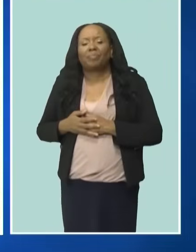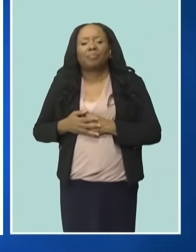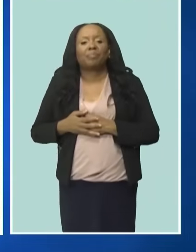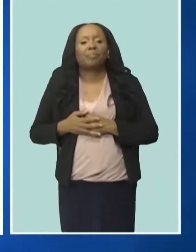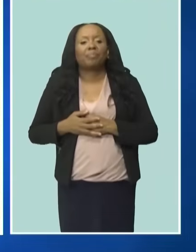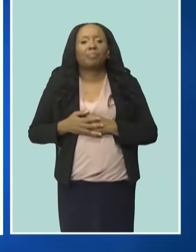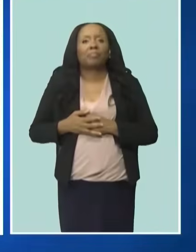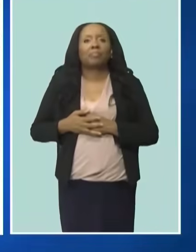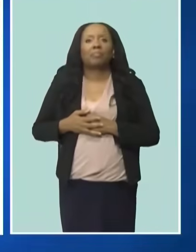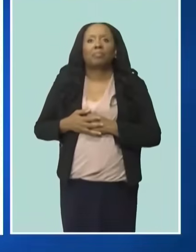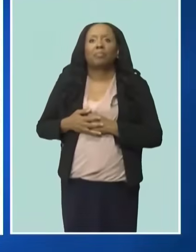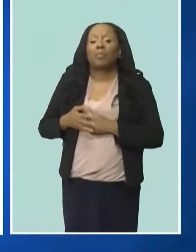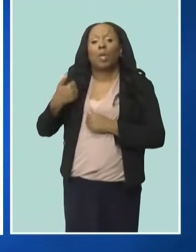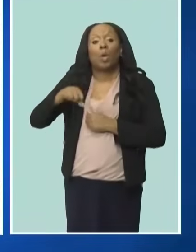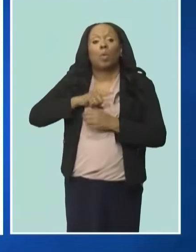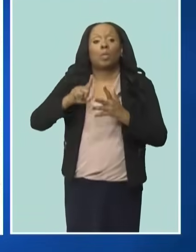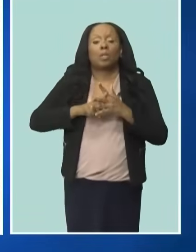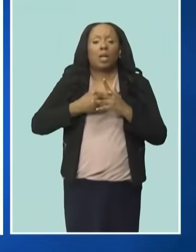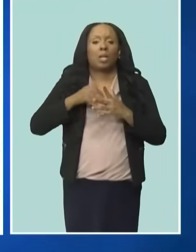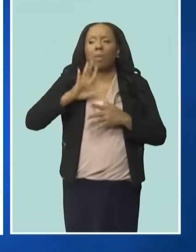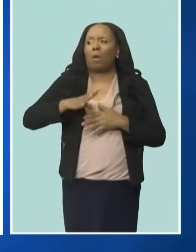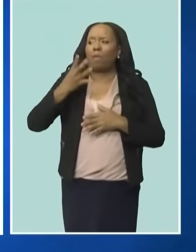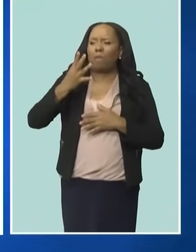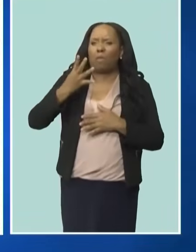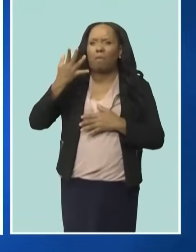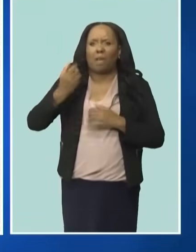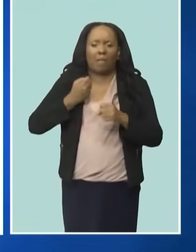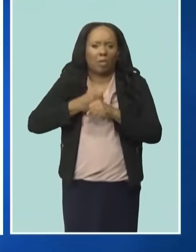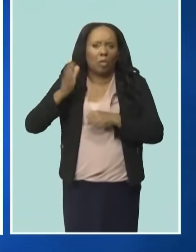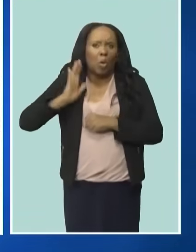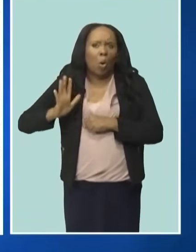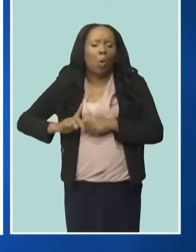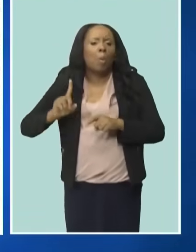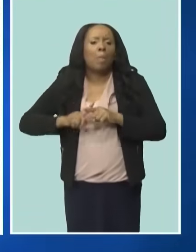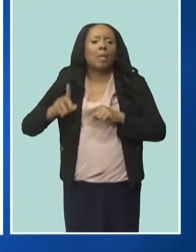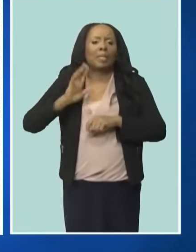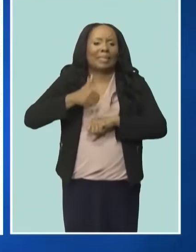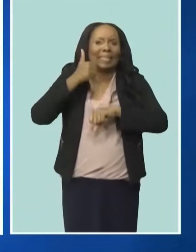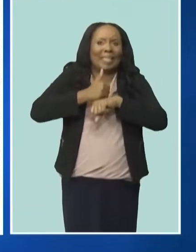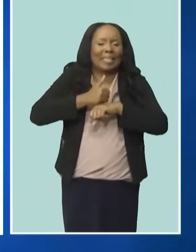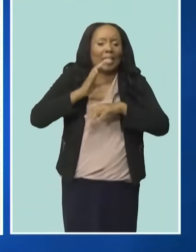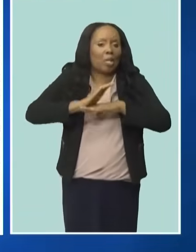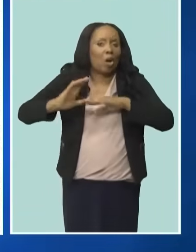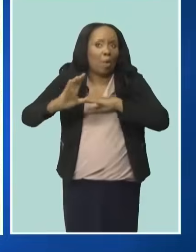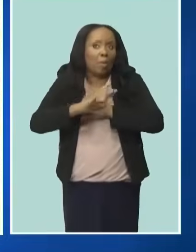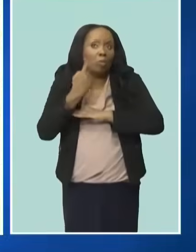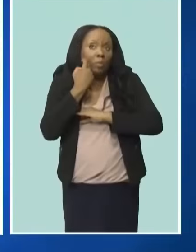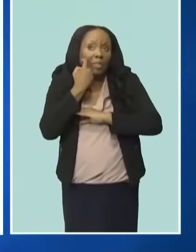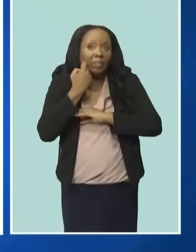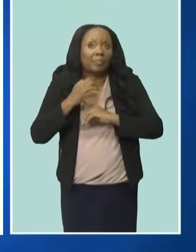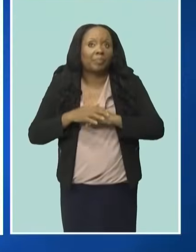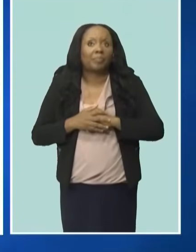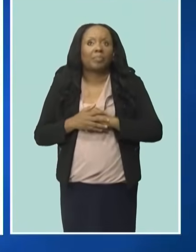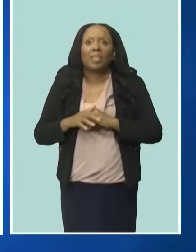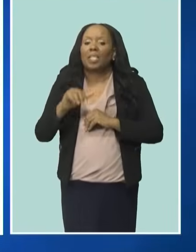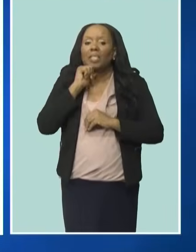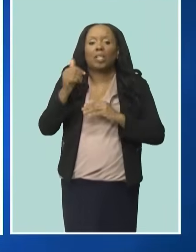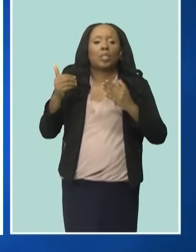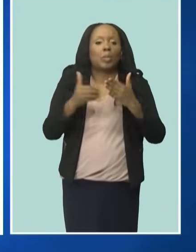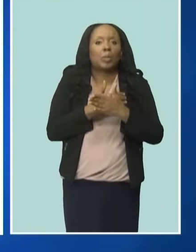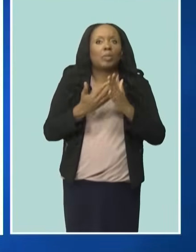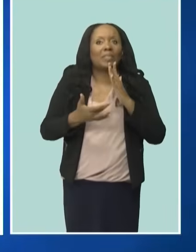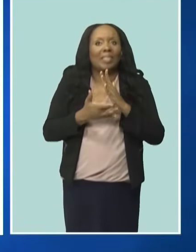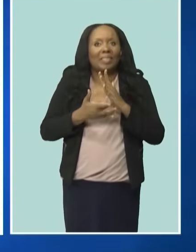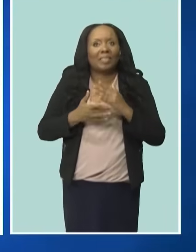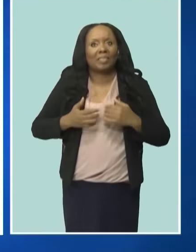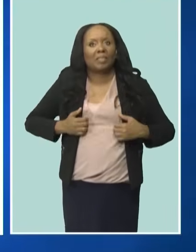back, but we just entered the Caribbean about 2 years ago. So it's not, see, what people have to understand is it's not new technology. It's